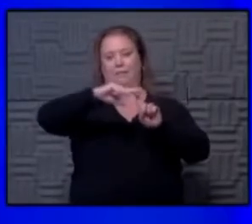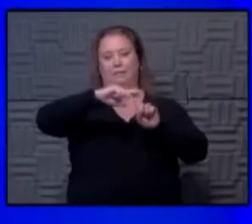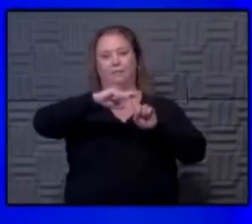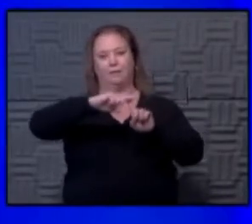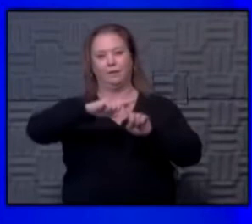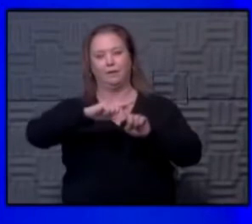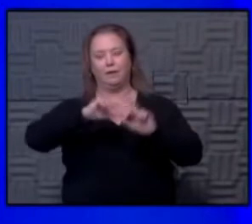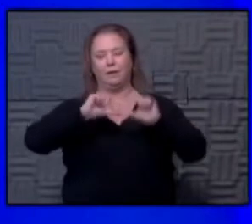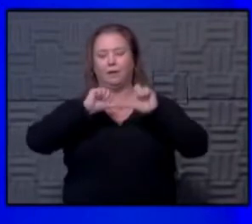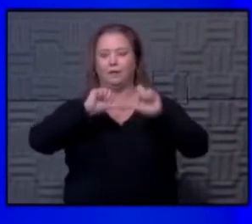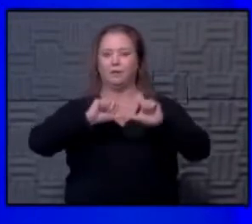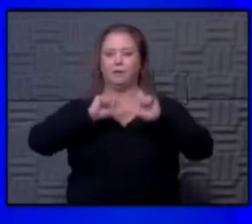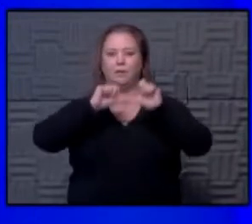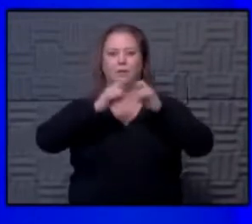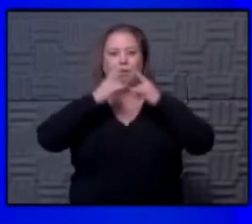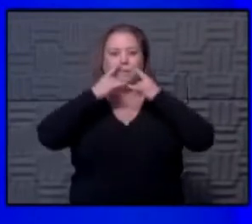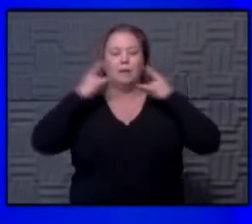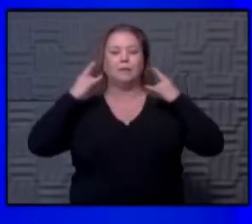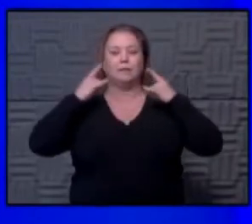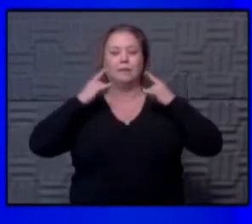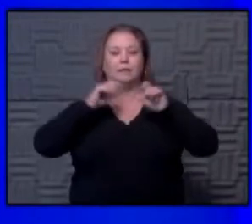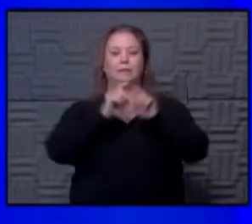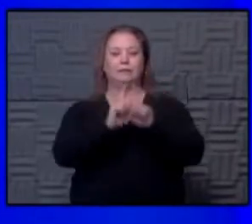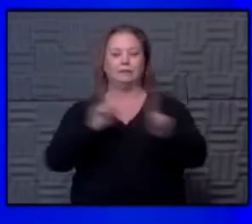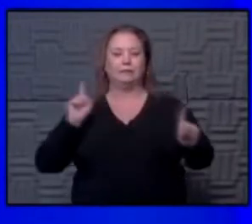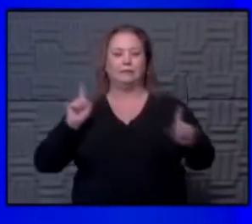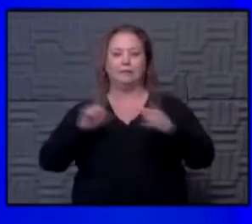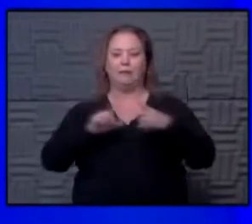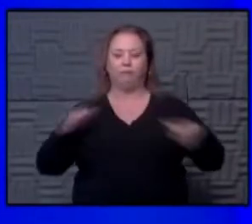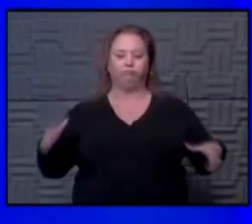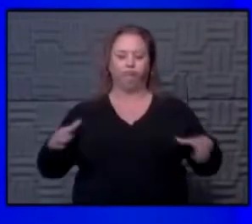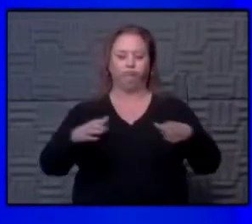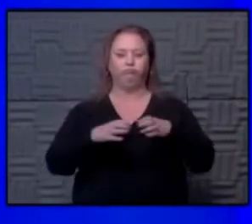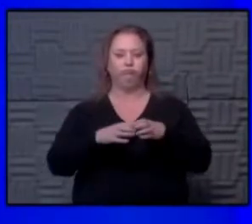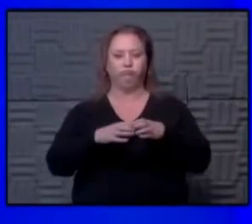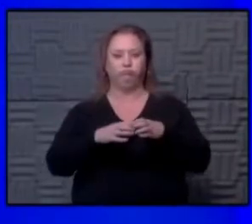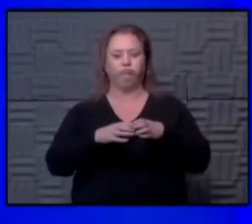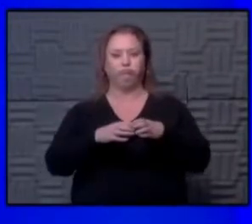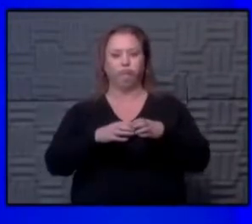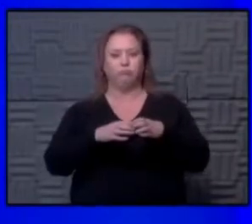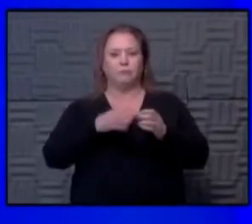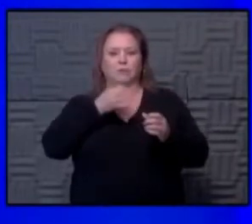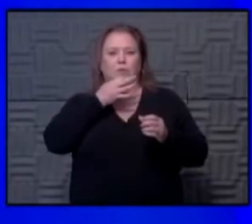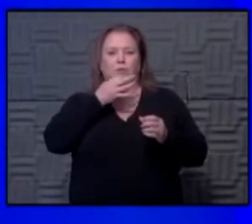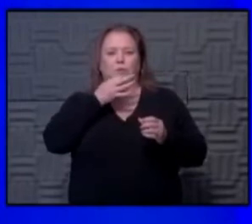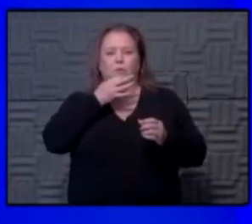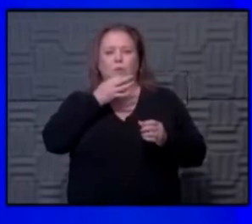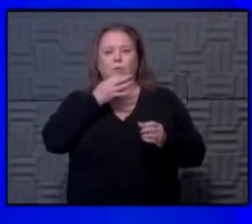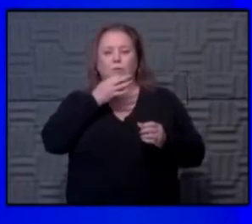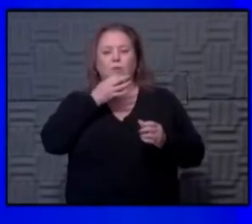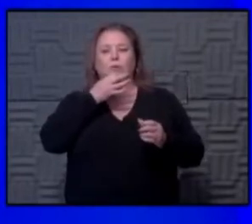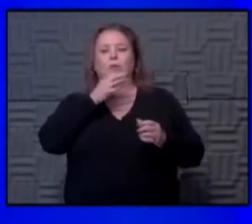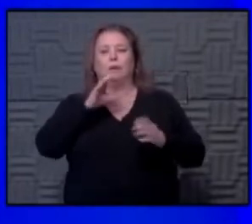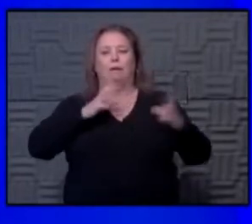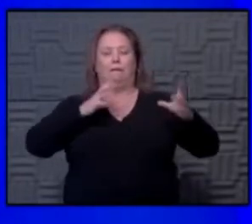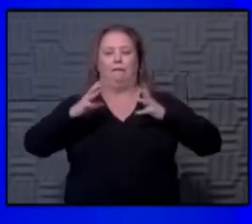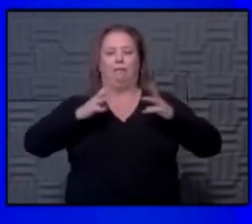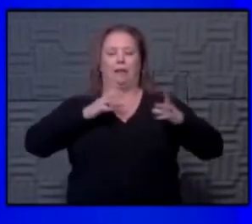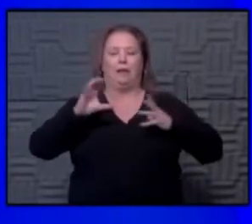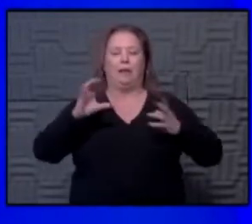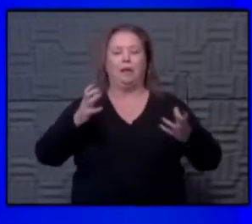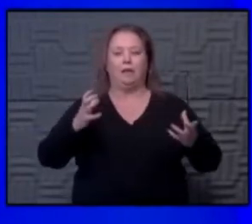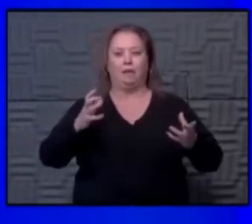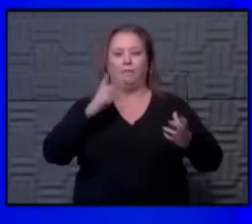continue to be vigilant. Masking, distancing, not meeting in large gatherings. We are coming up so close, and we are in the holiday